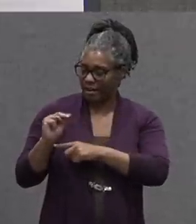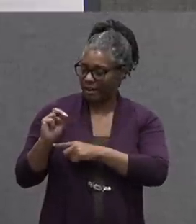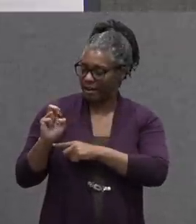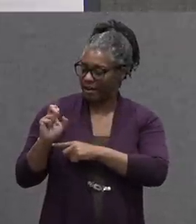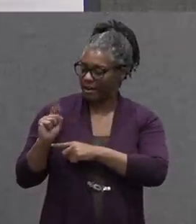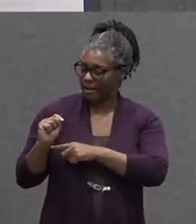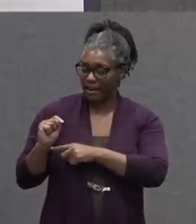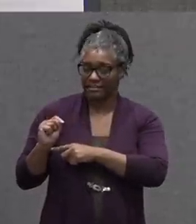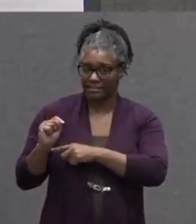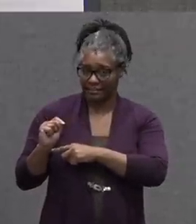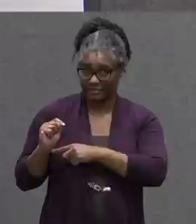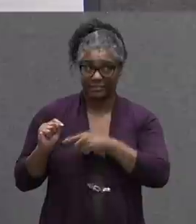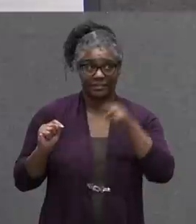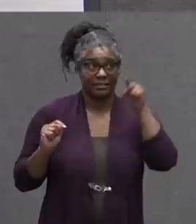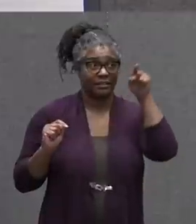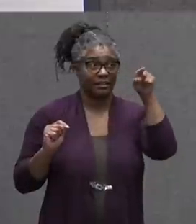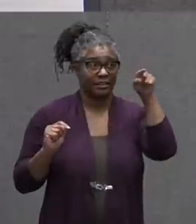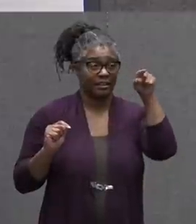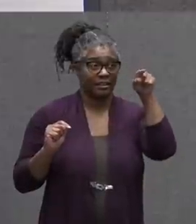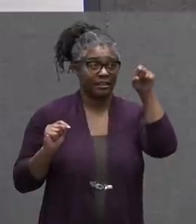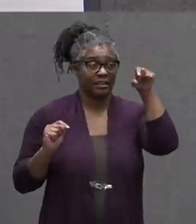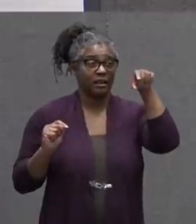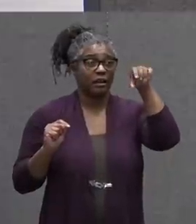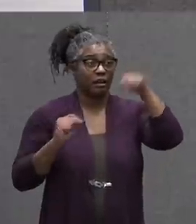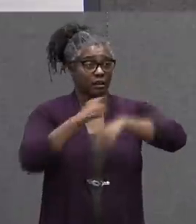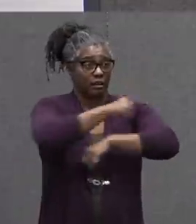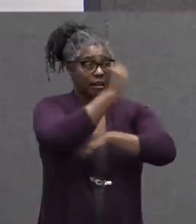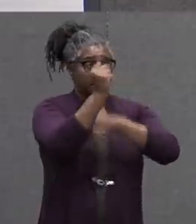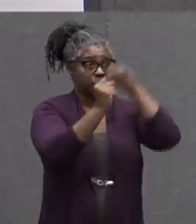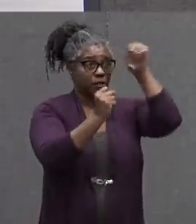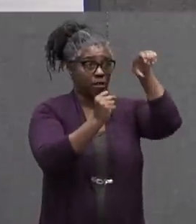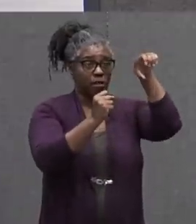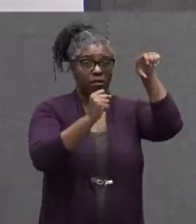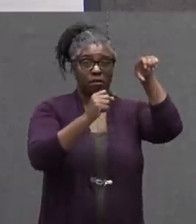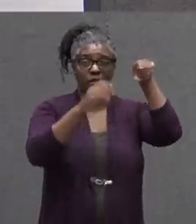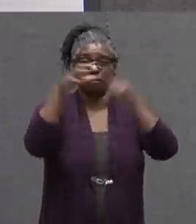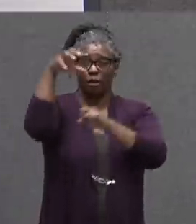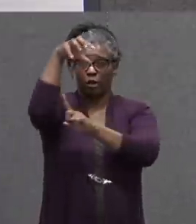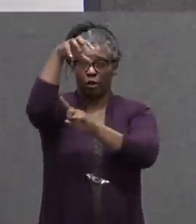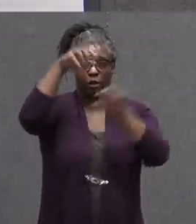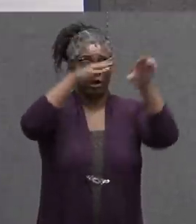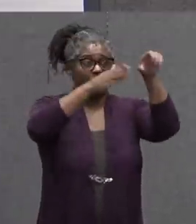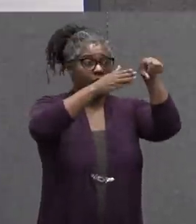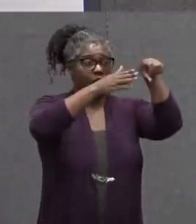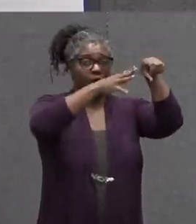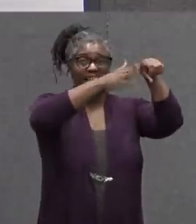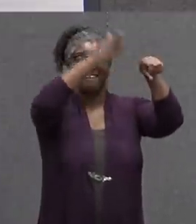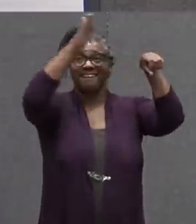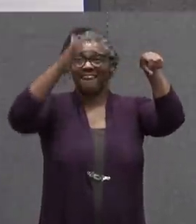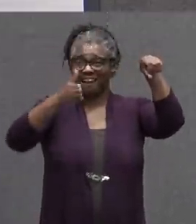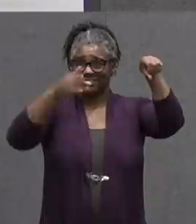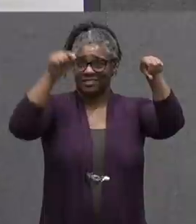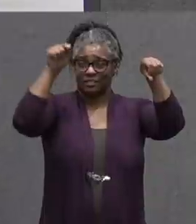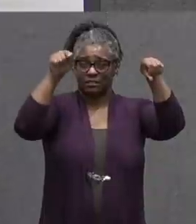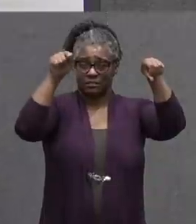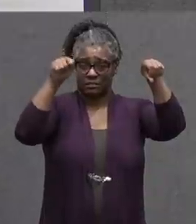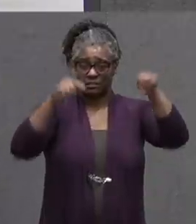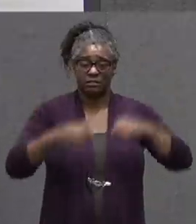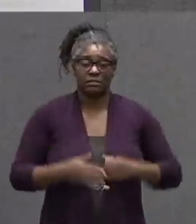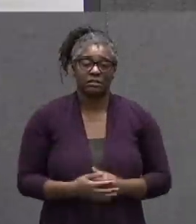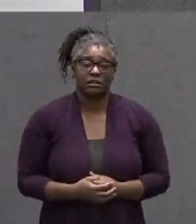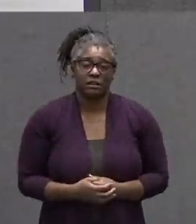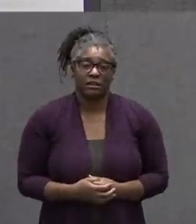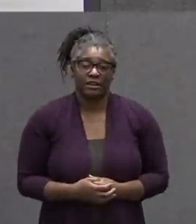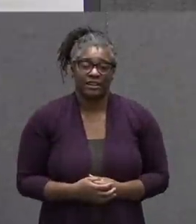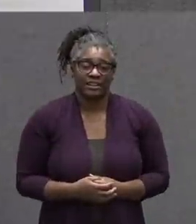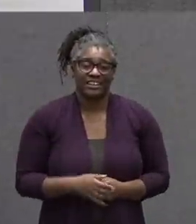create an example of a map. You can make your own with your own imagination at home.